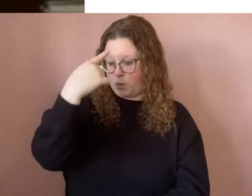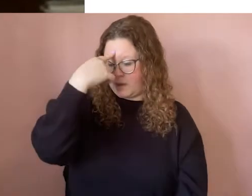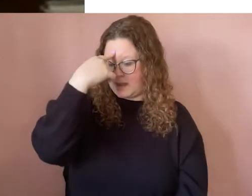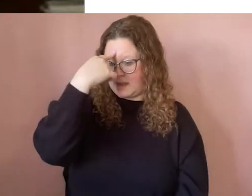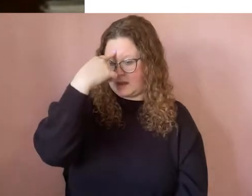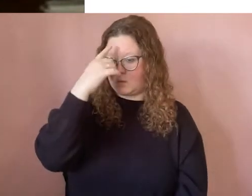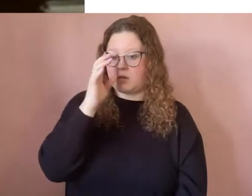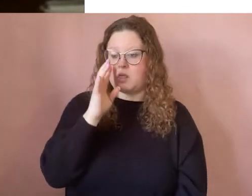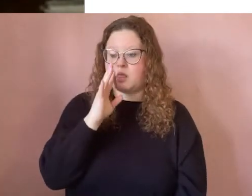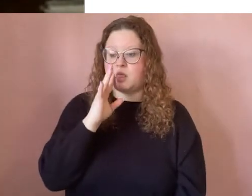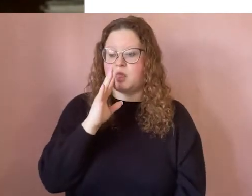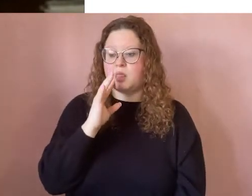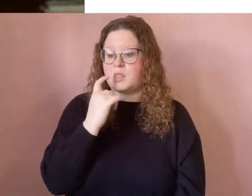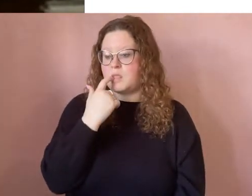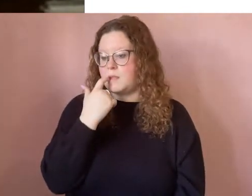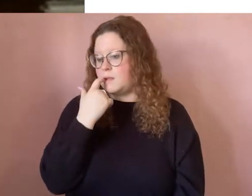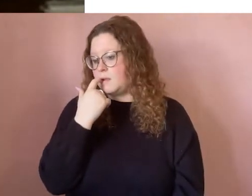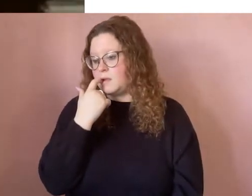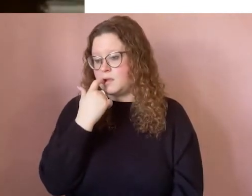craving emanates,